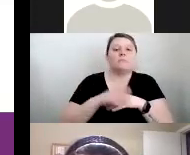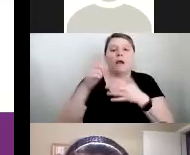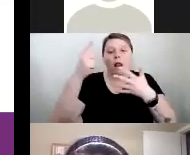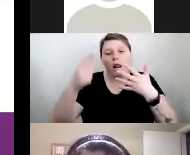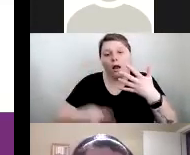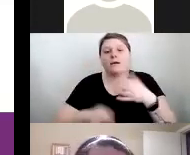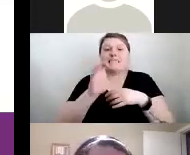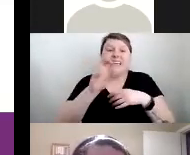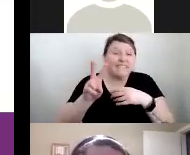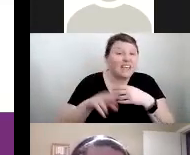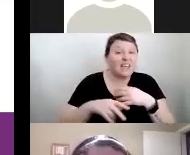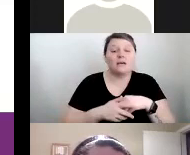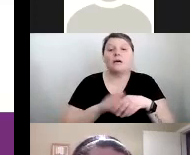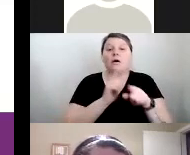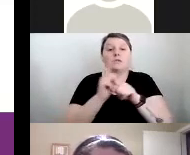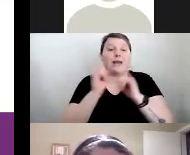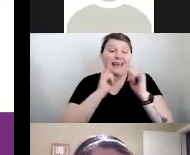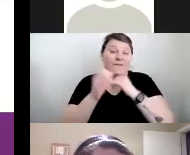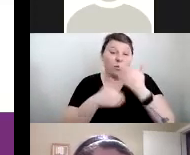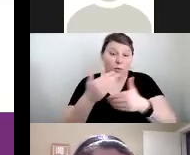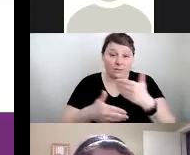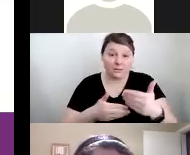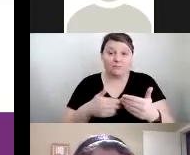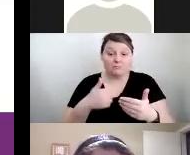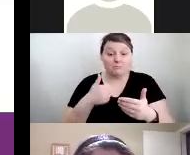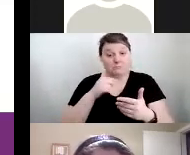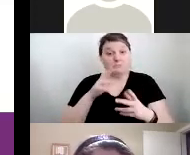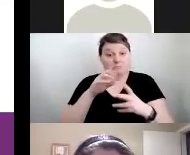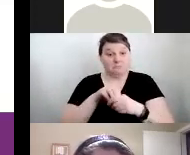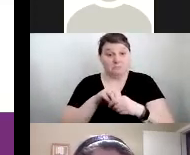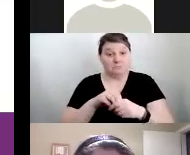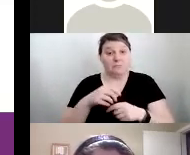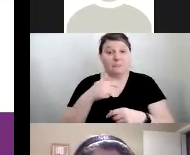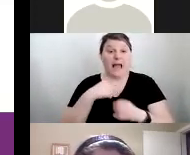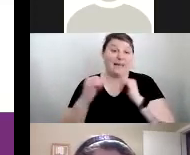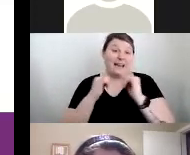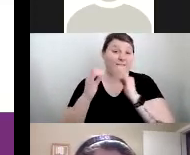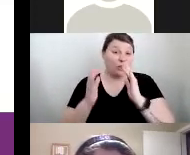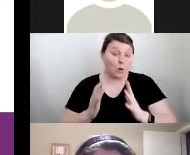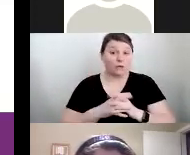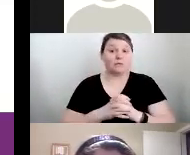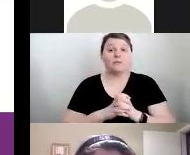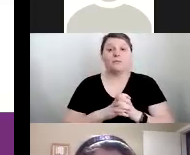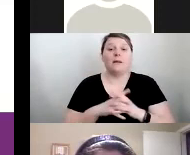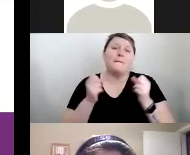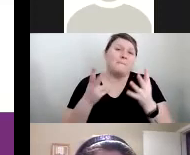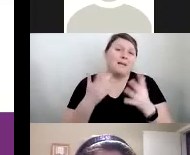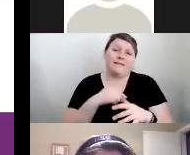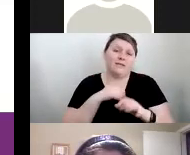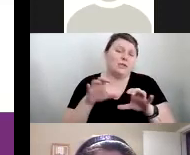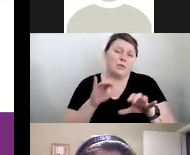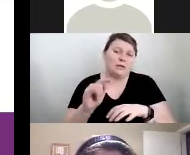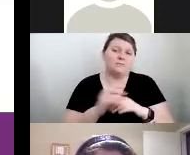submit. There's also an interview process that I participate in as an interviewer, but many of us do it. It's actually a